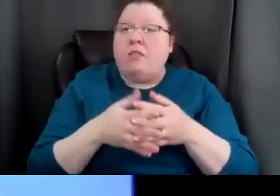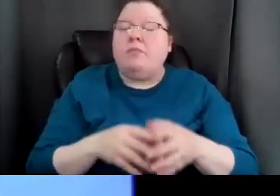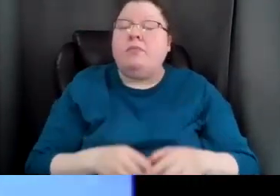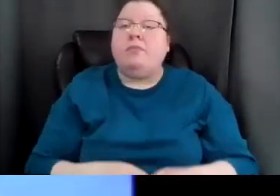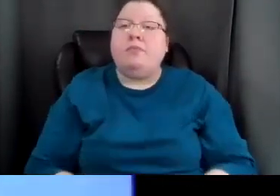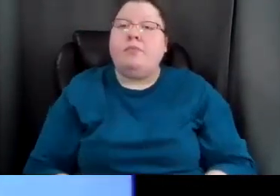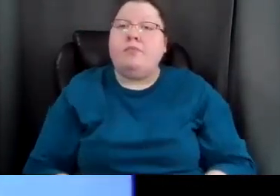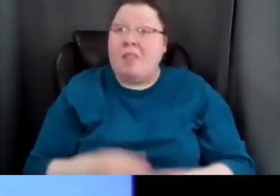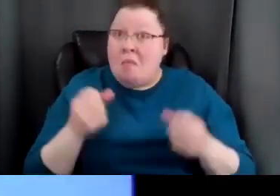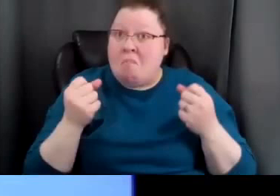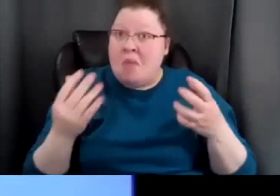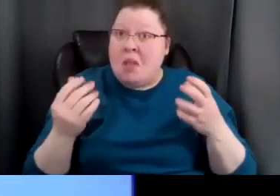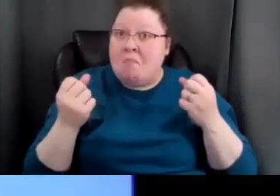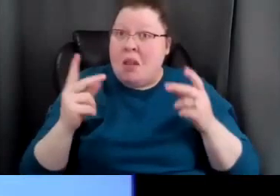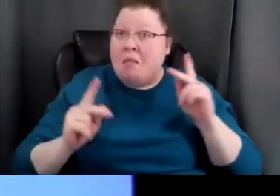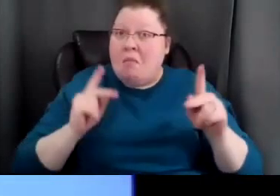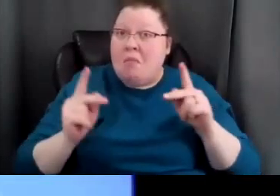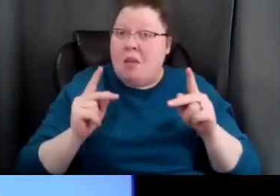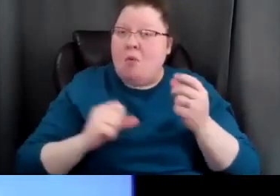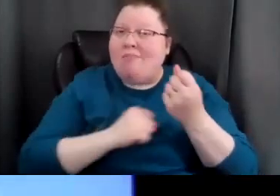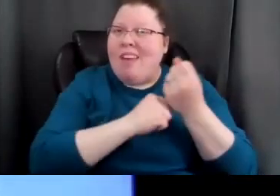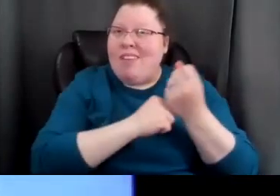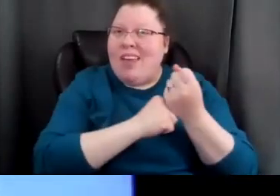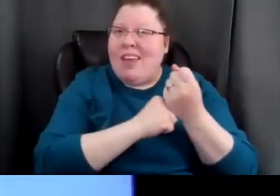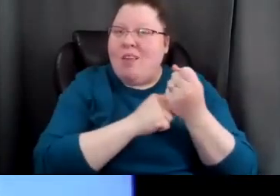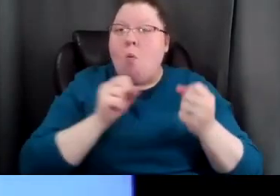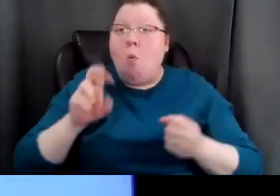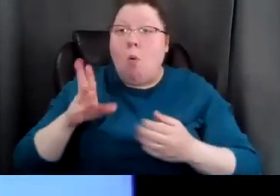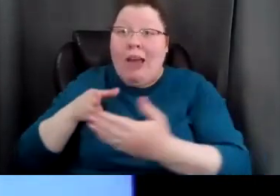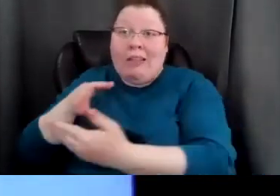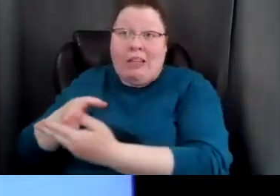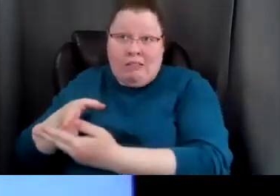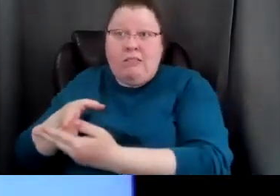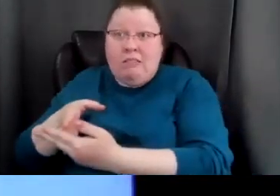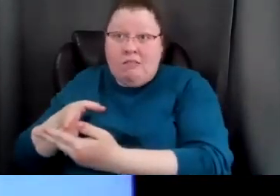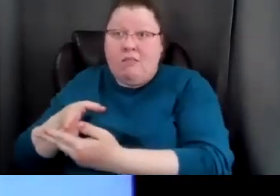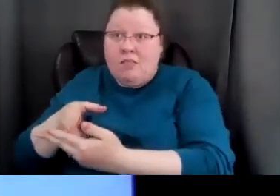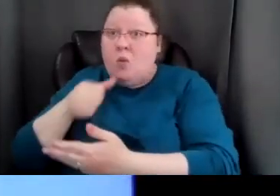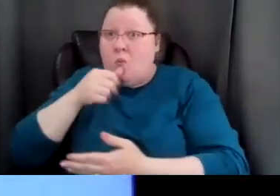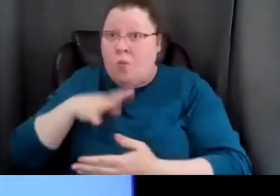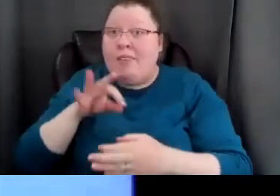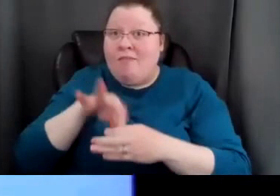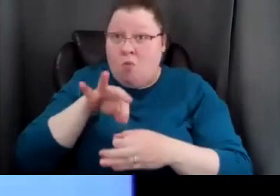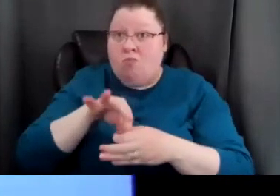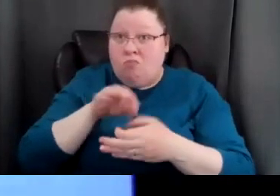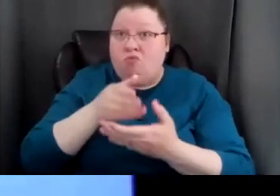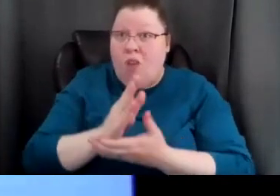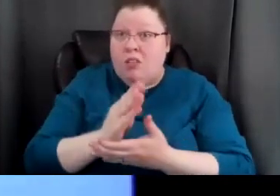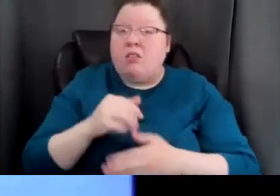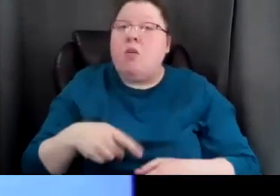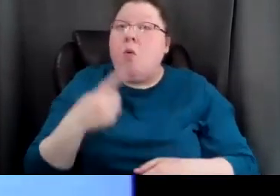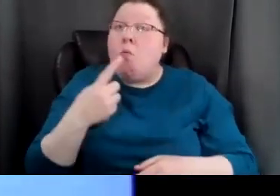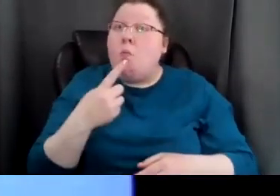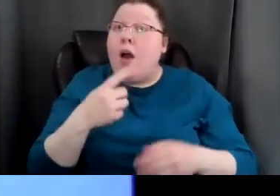century, and many people were advocates of or against it, for or against it. One